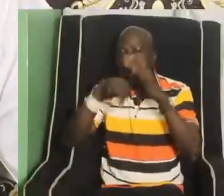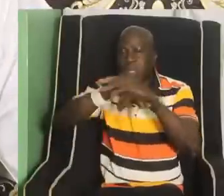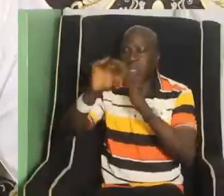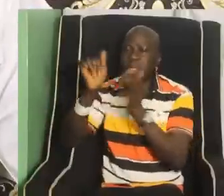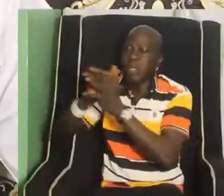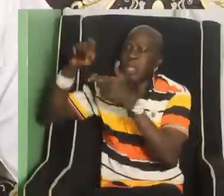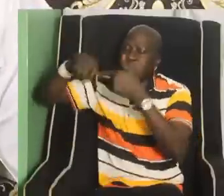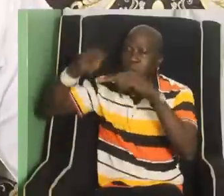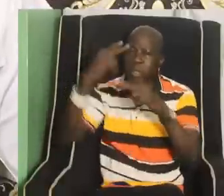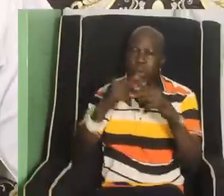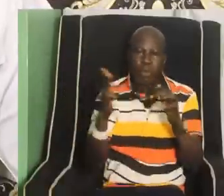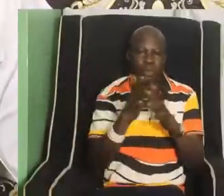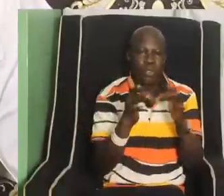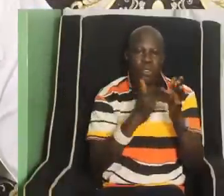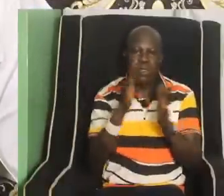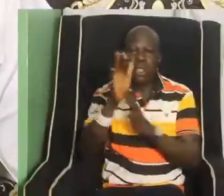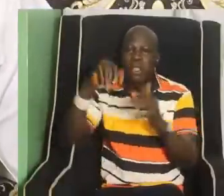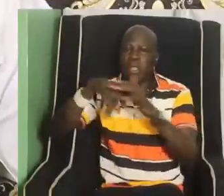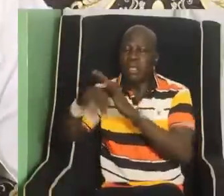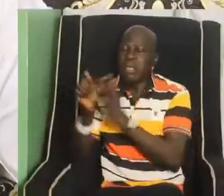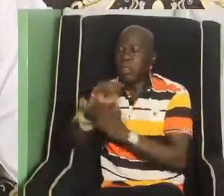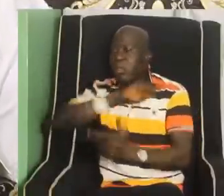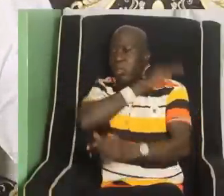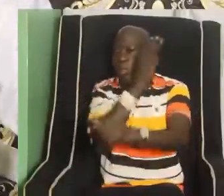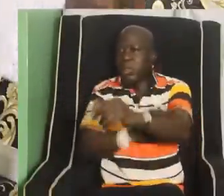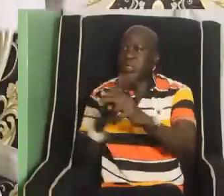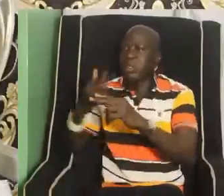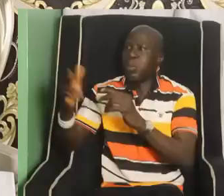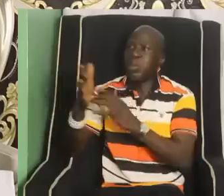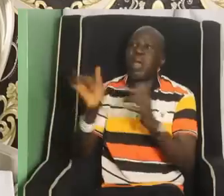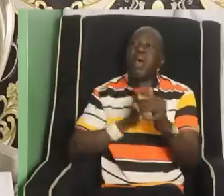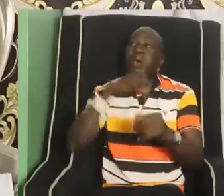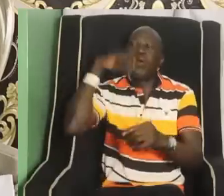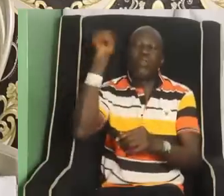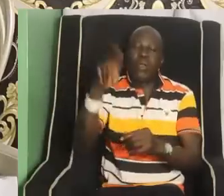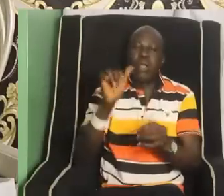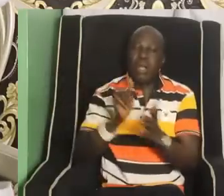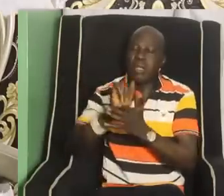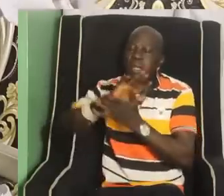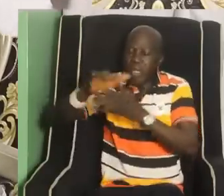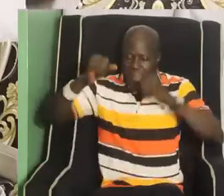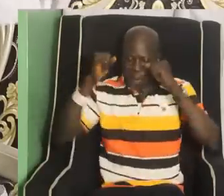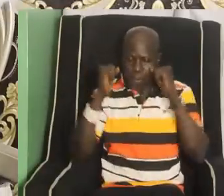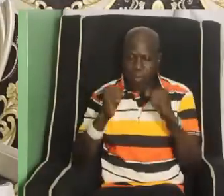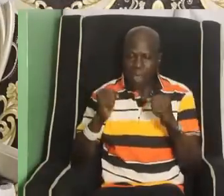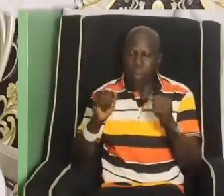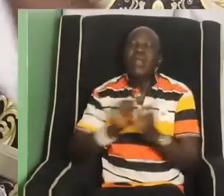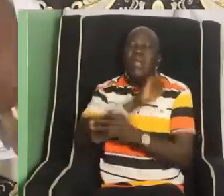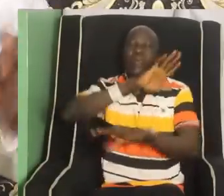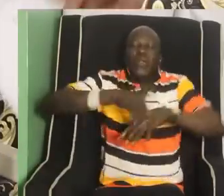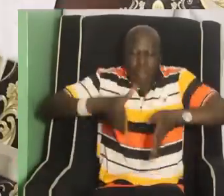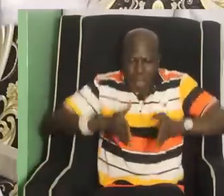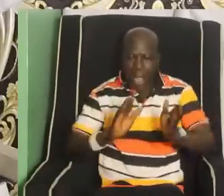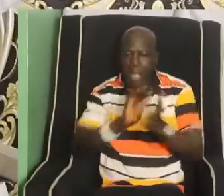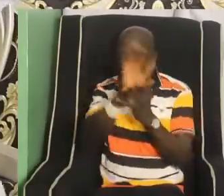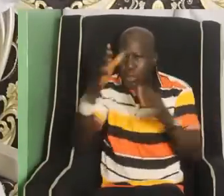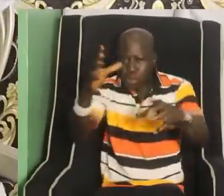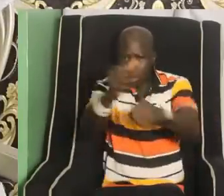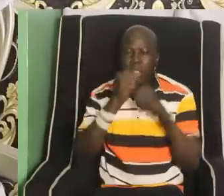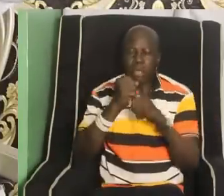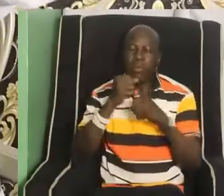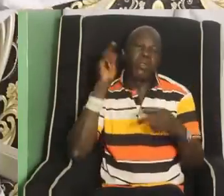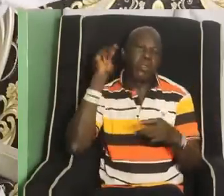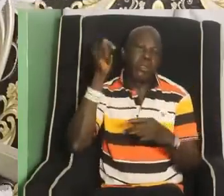our baroque. In the name of Jesus. Malu kabalu kaz. In the mighty name of Jesus. Palace. I authorize. Agbara to Jora number. The first thing you do is to